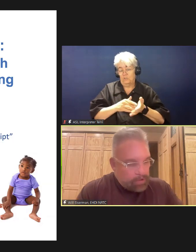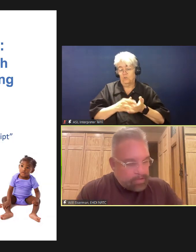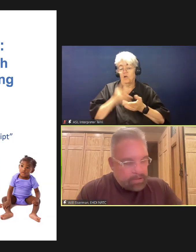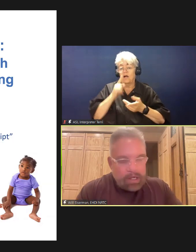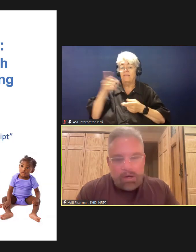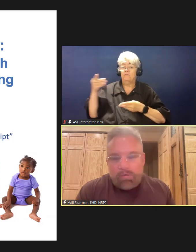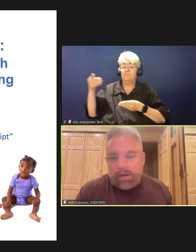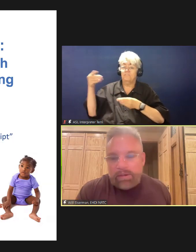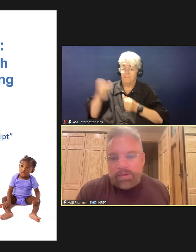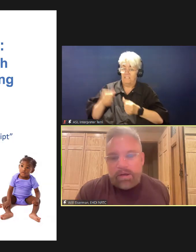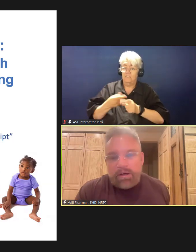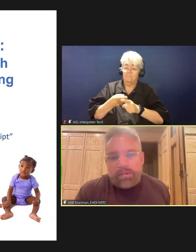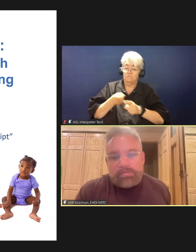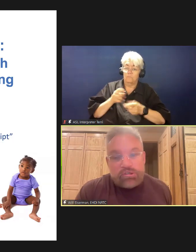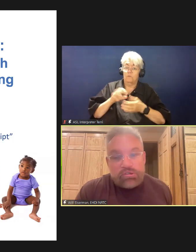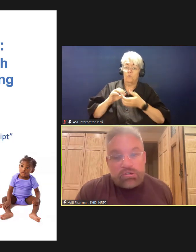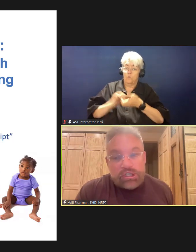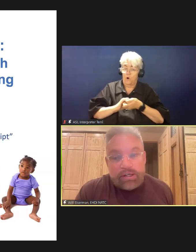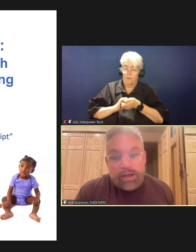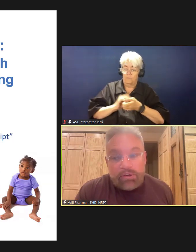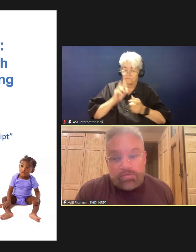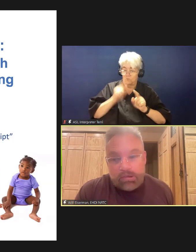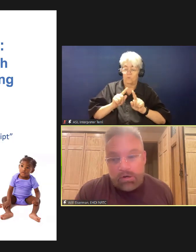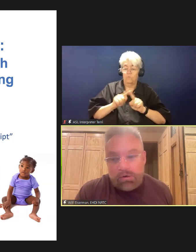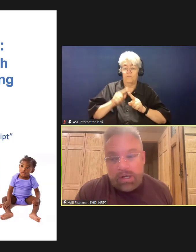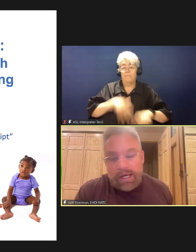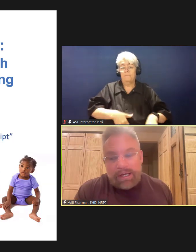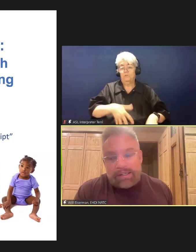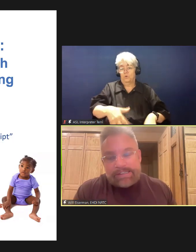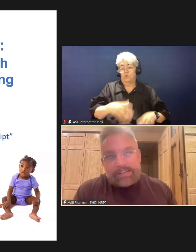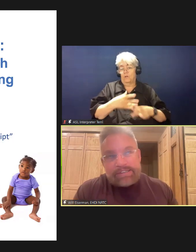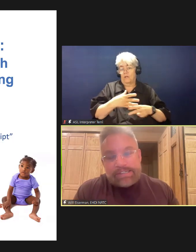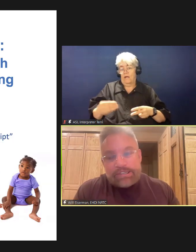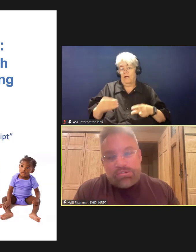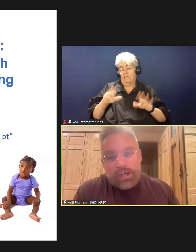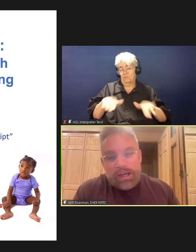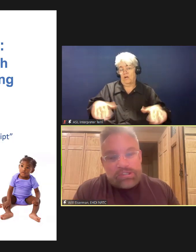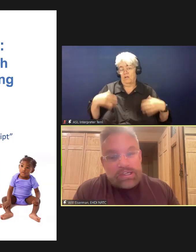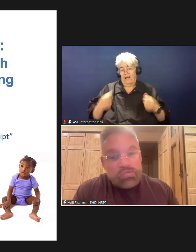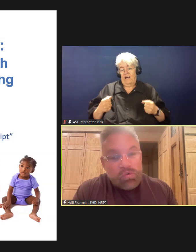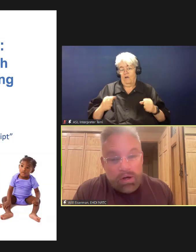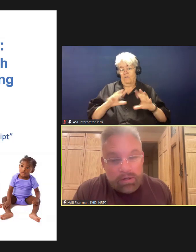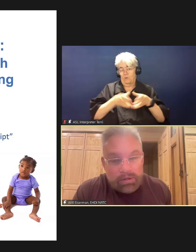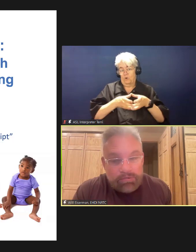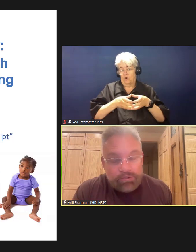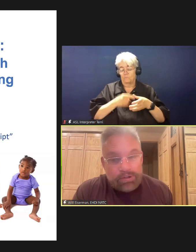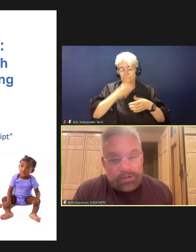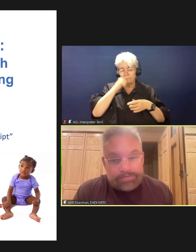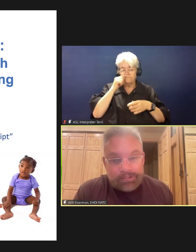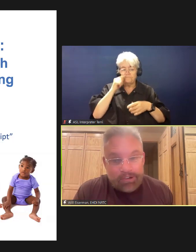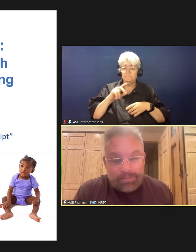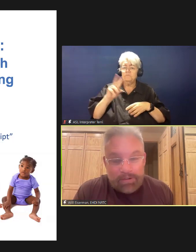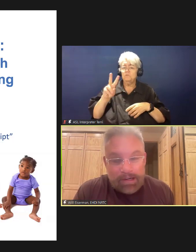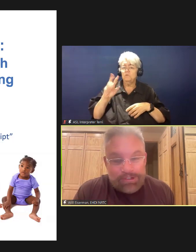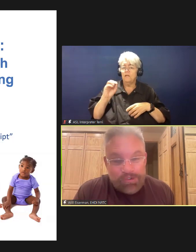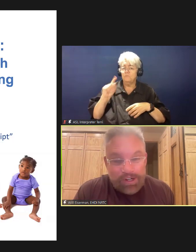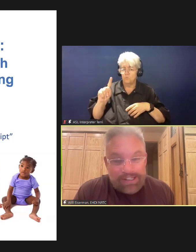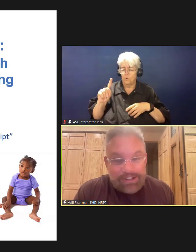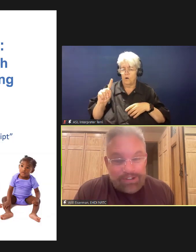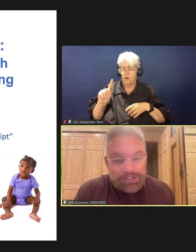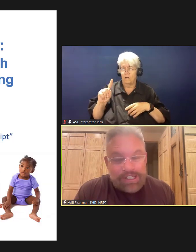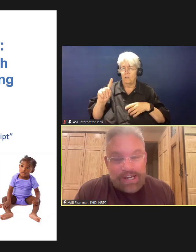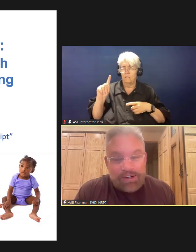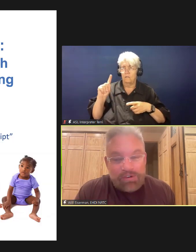cooperative agreement with the Maternal and Child Health Bureau. Since 2001, for about